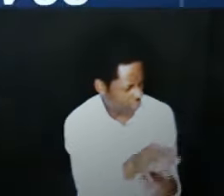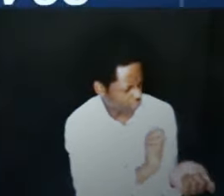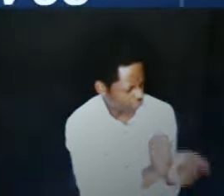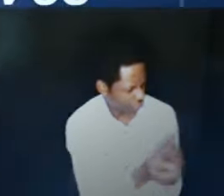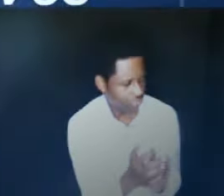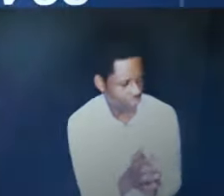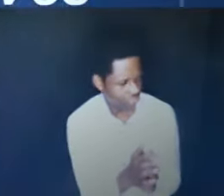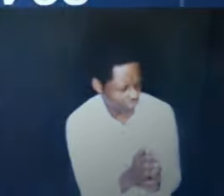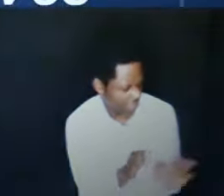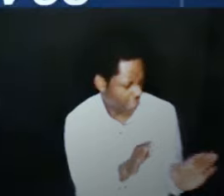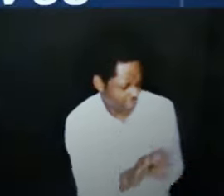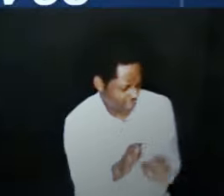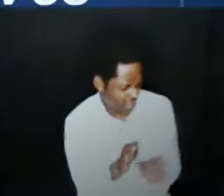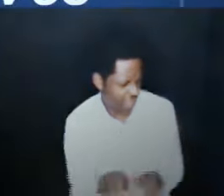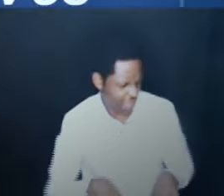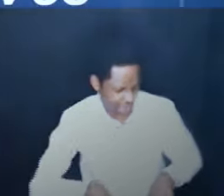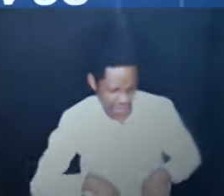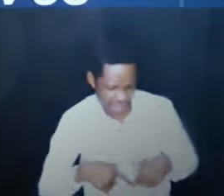Behavior and